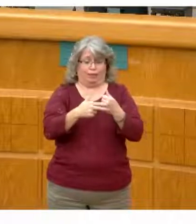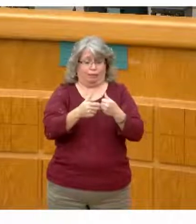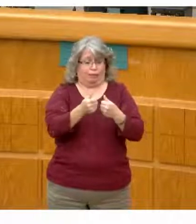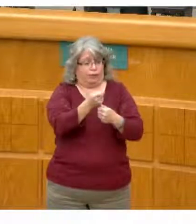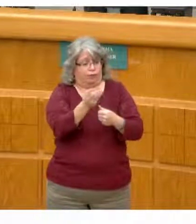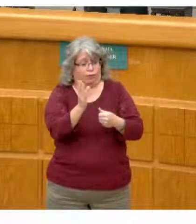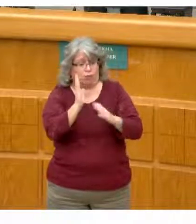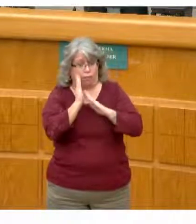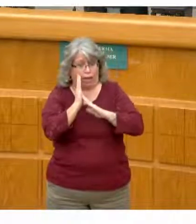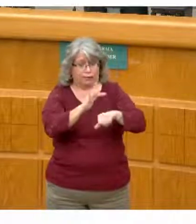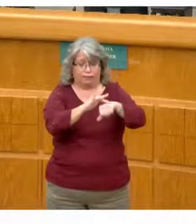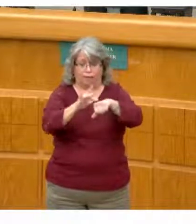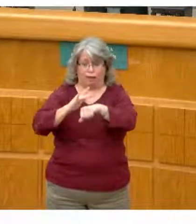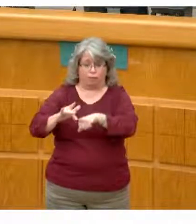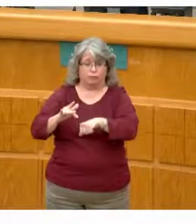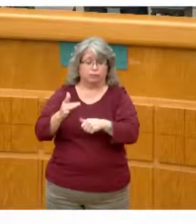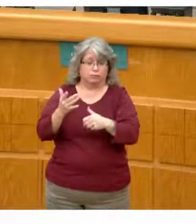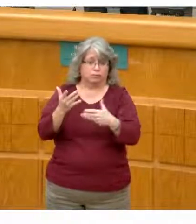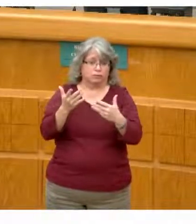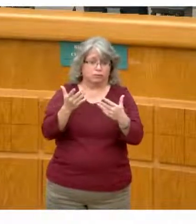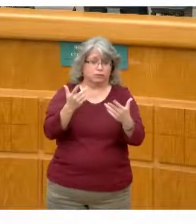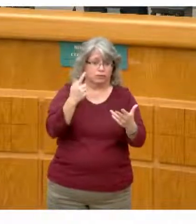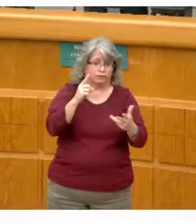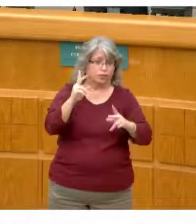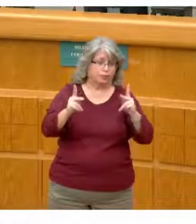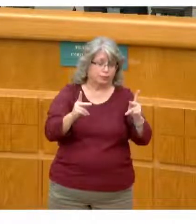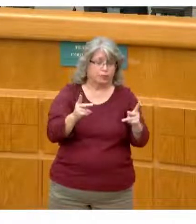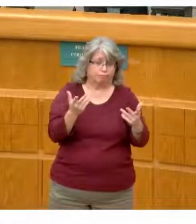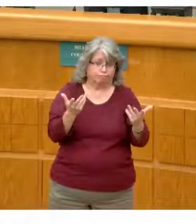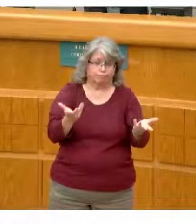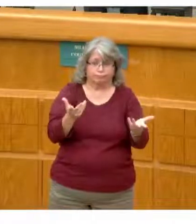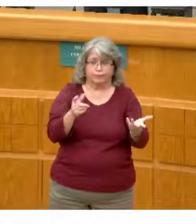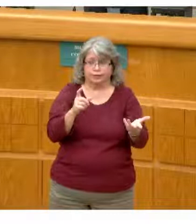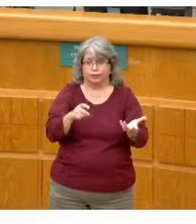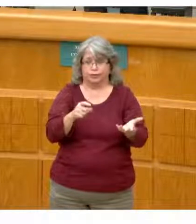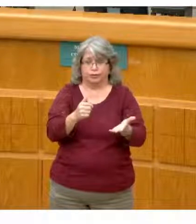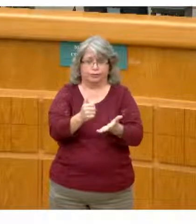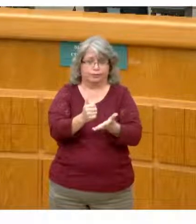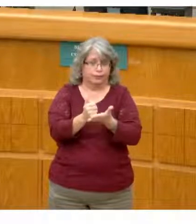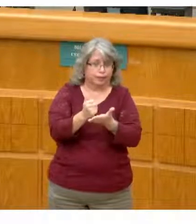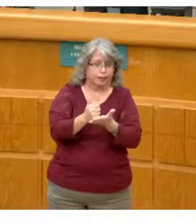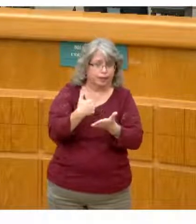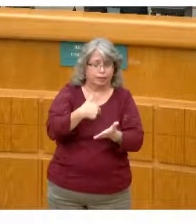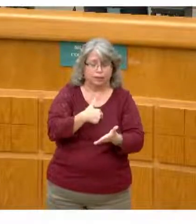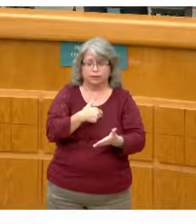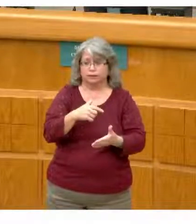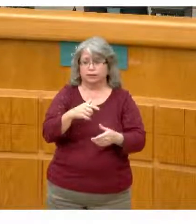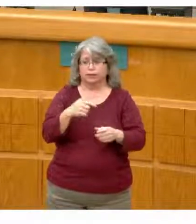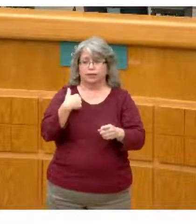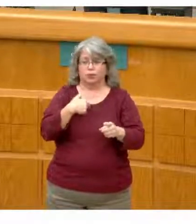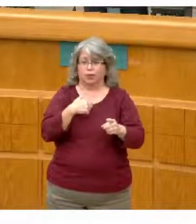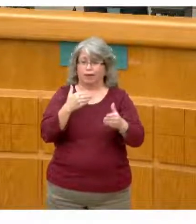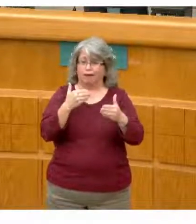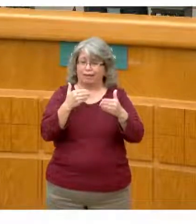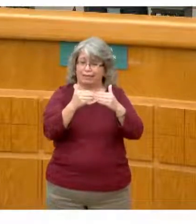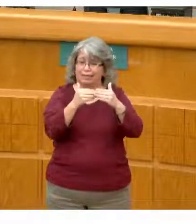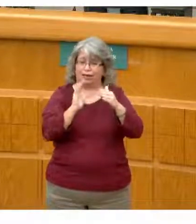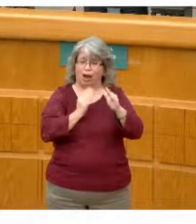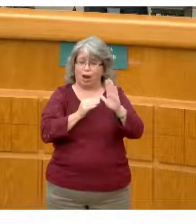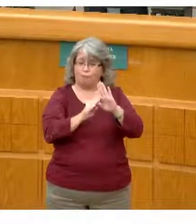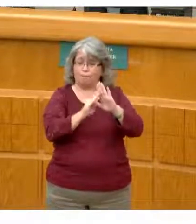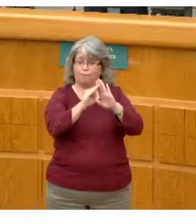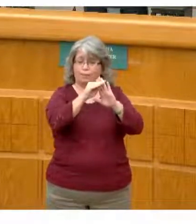available, that should do us well. And we're right around at the peak, so we expect these numbers to